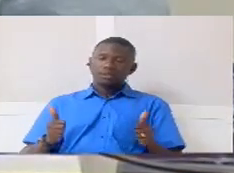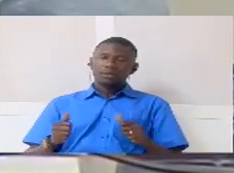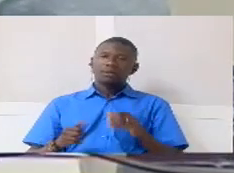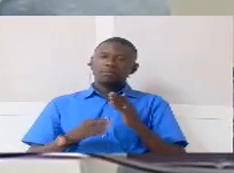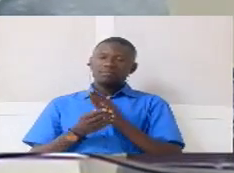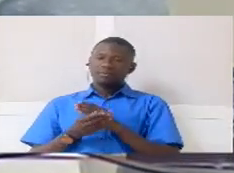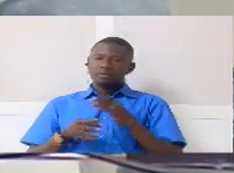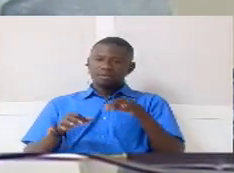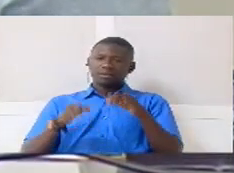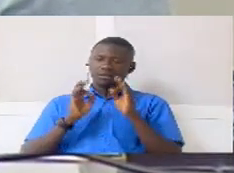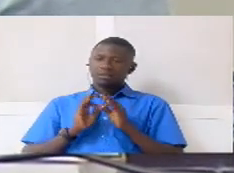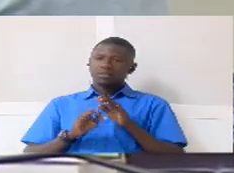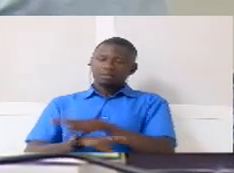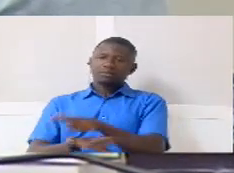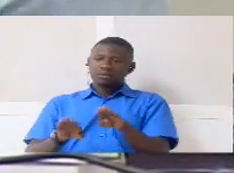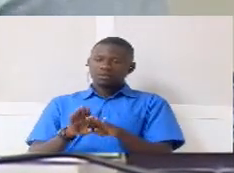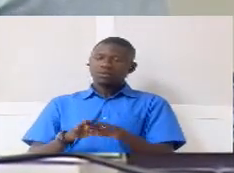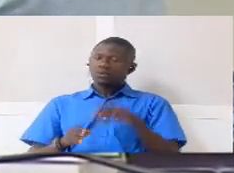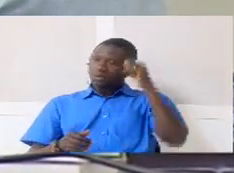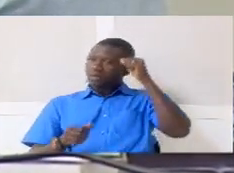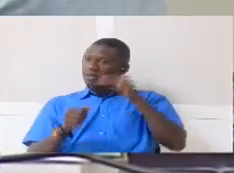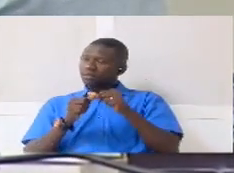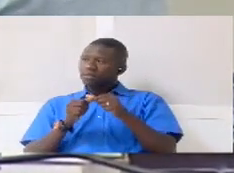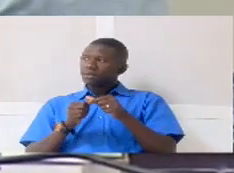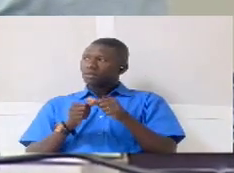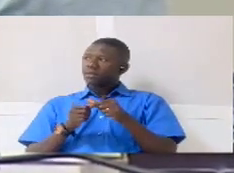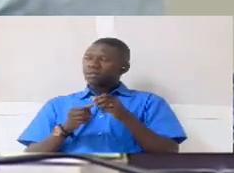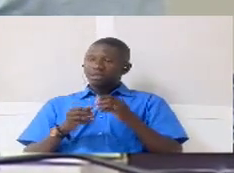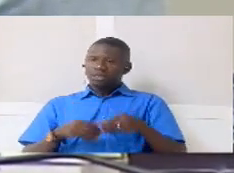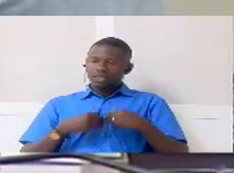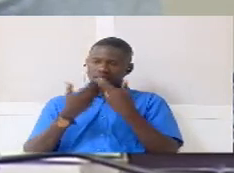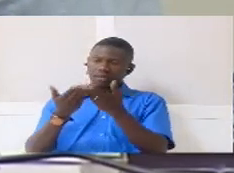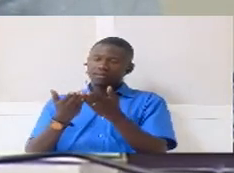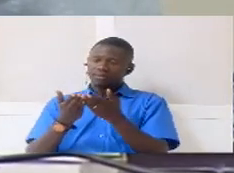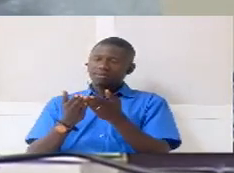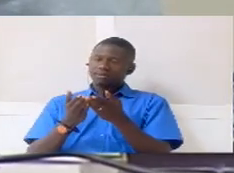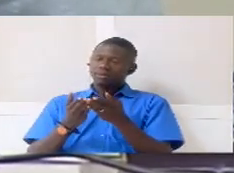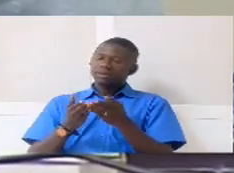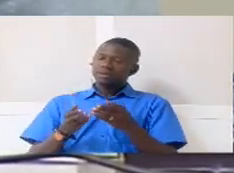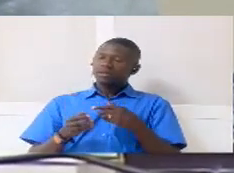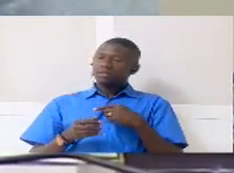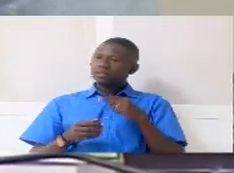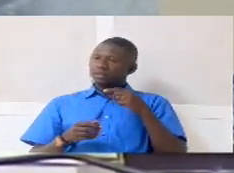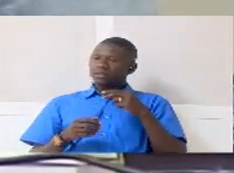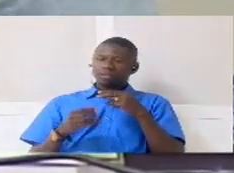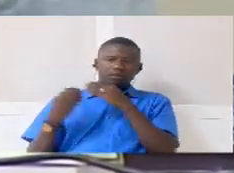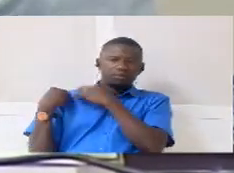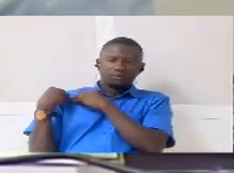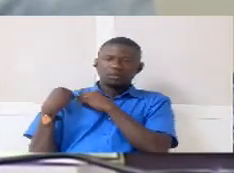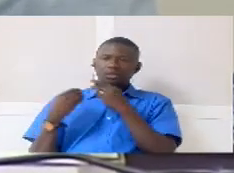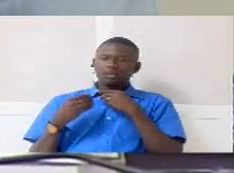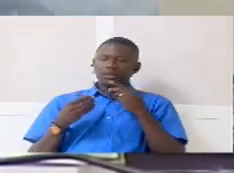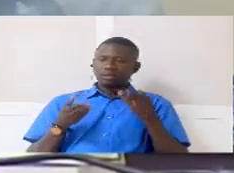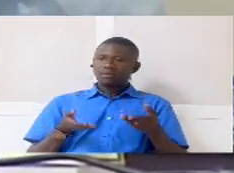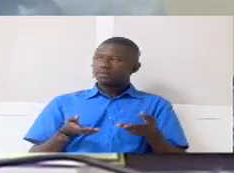just wish to remind that he had given an undertaking to give us a memorandum on institutional reform. He